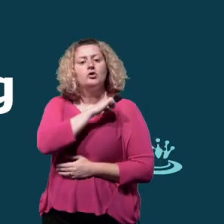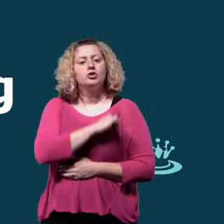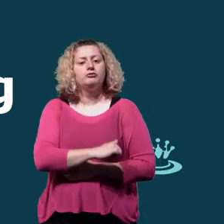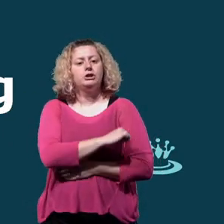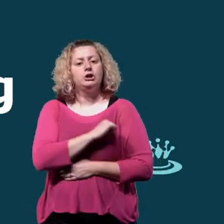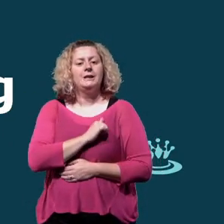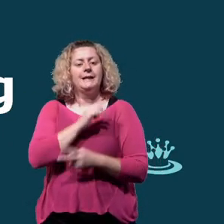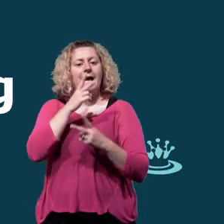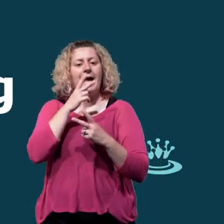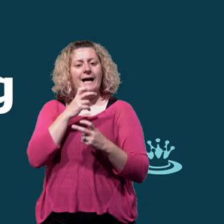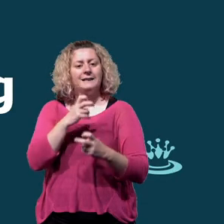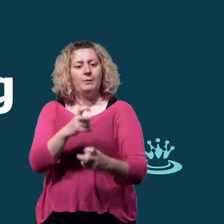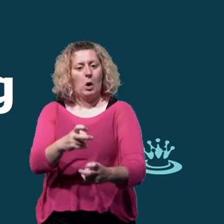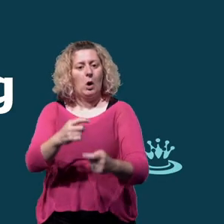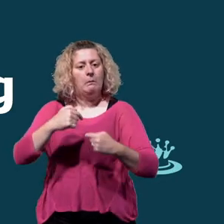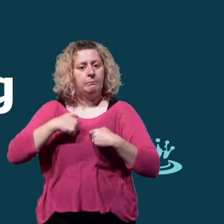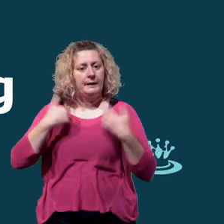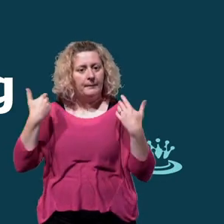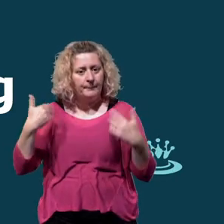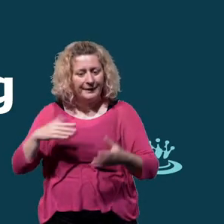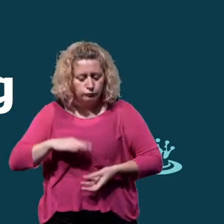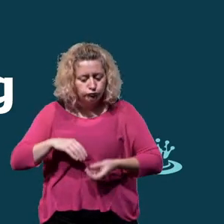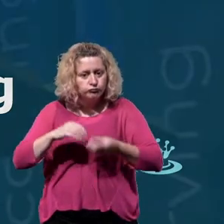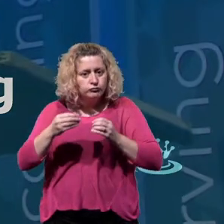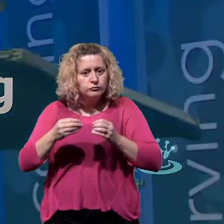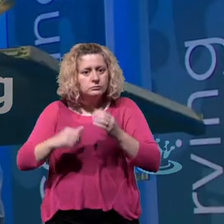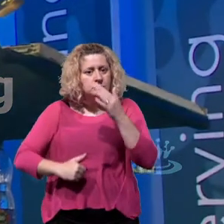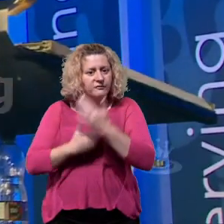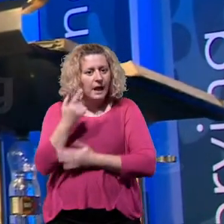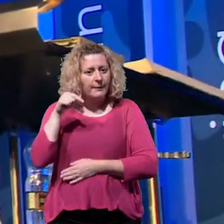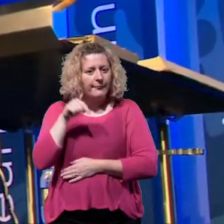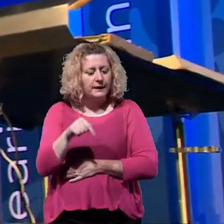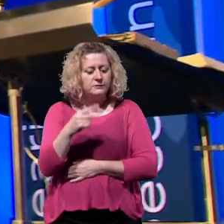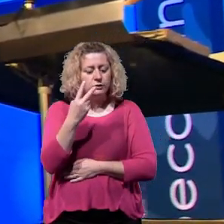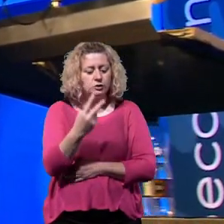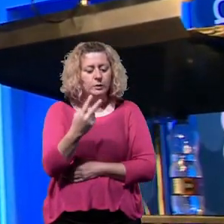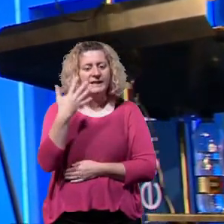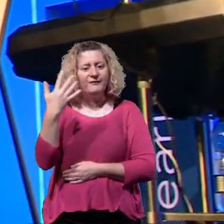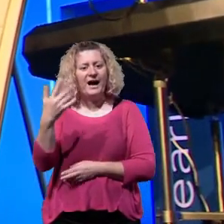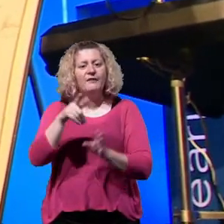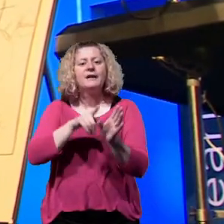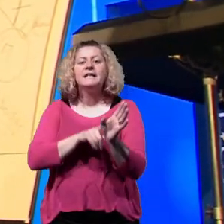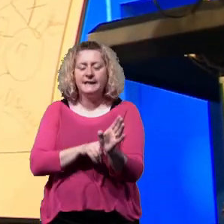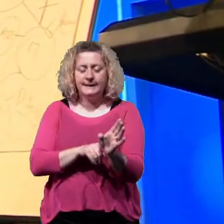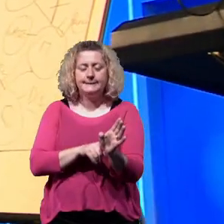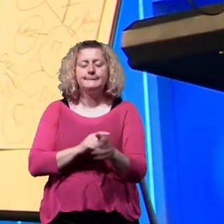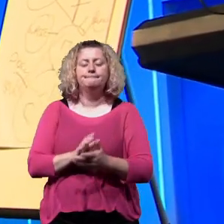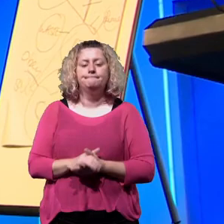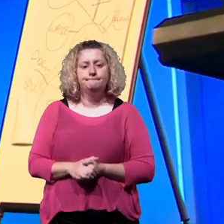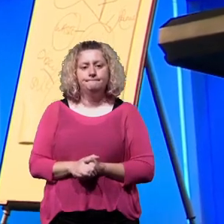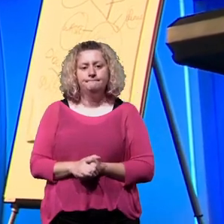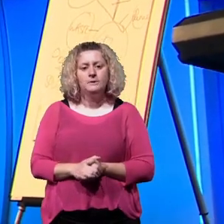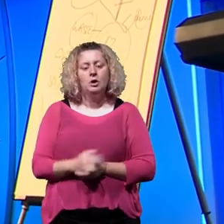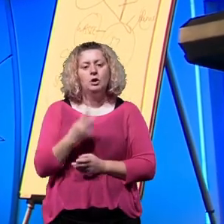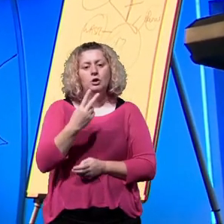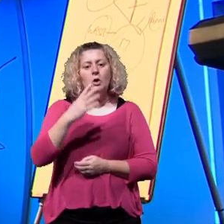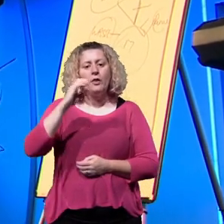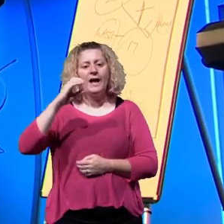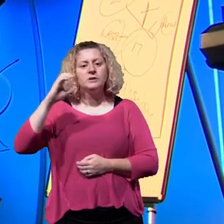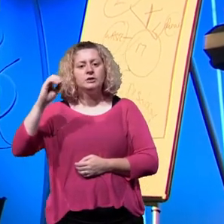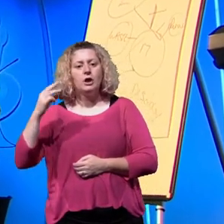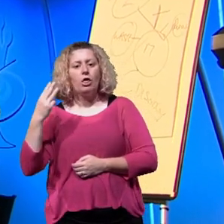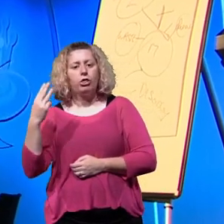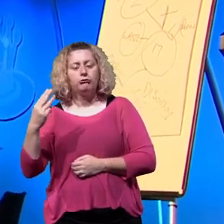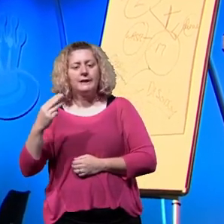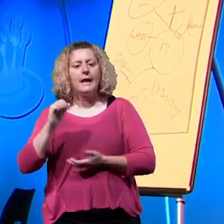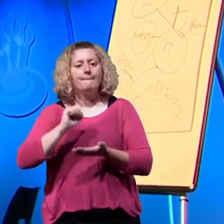I've spent 25 years developing it. And when it first came out in 2003, a very senior Christian leader, very senior, wrote